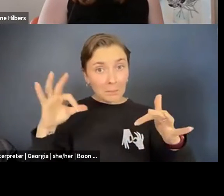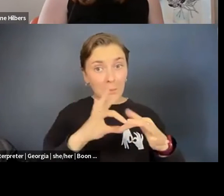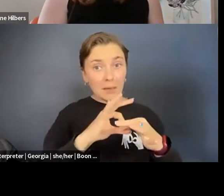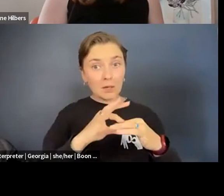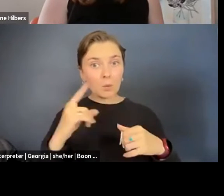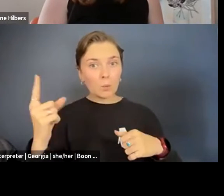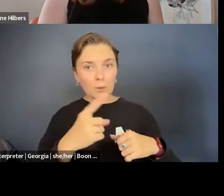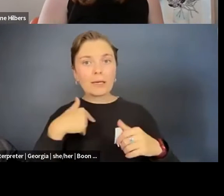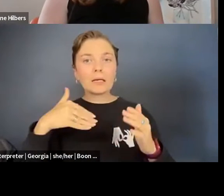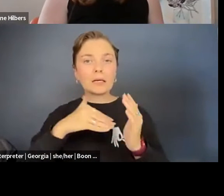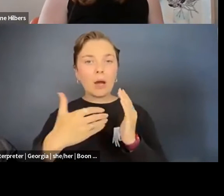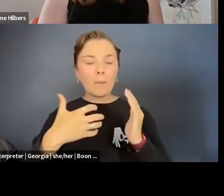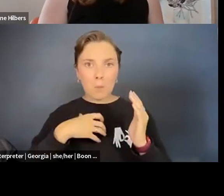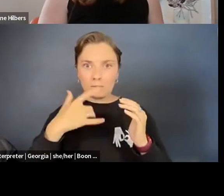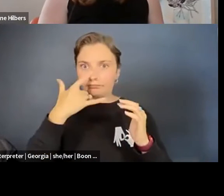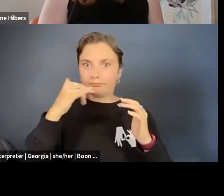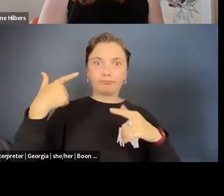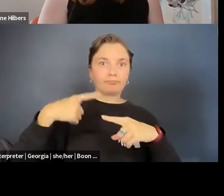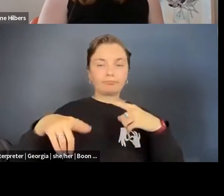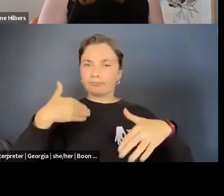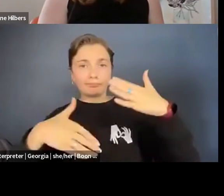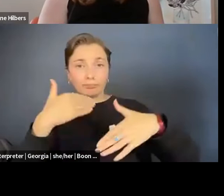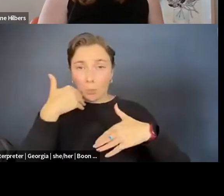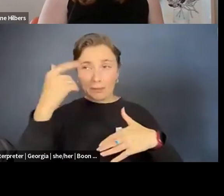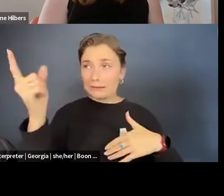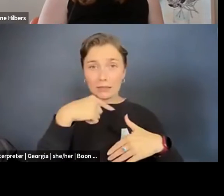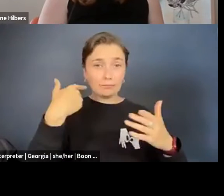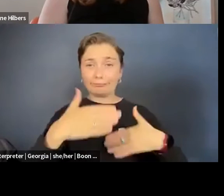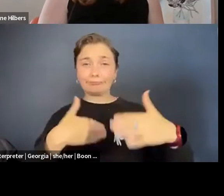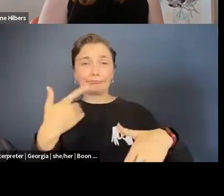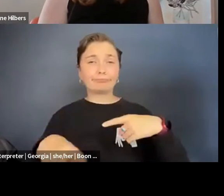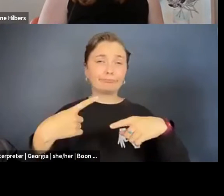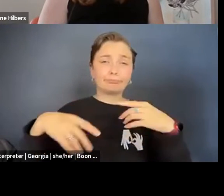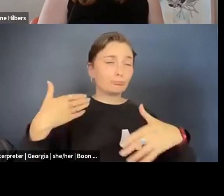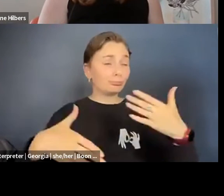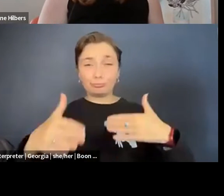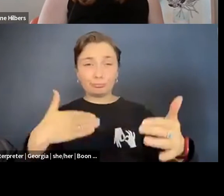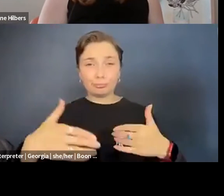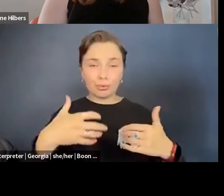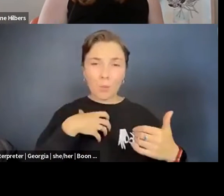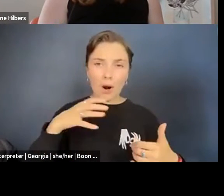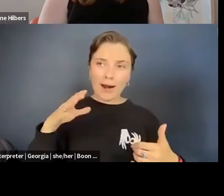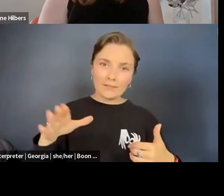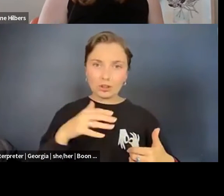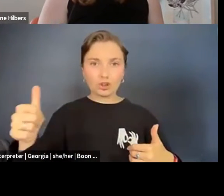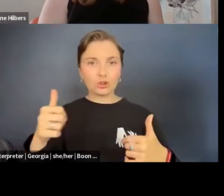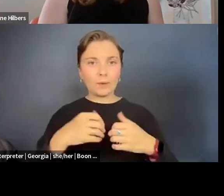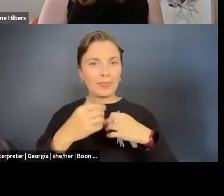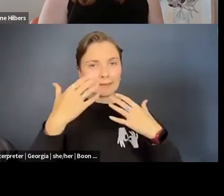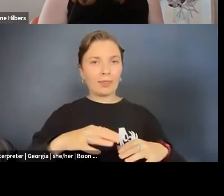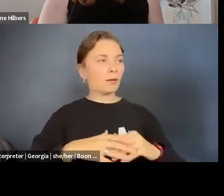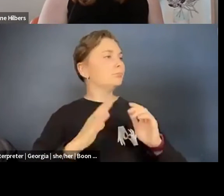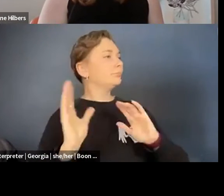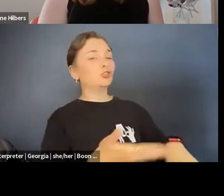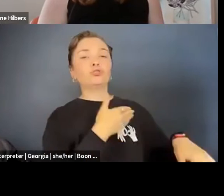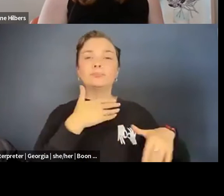are now moving so quickly all the time that we are much more efficient in our deaths and our dyings